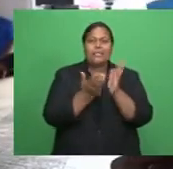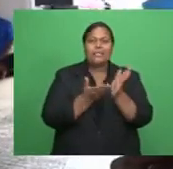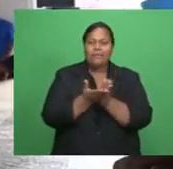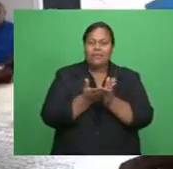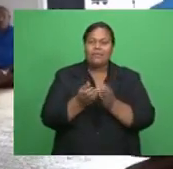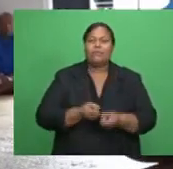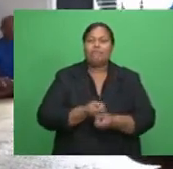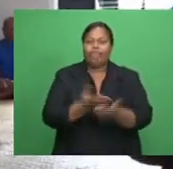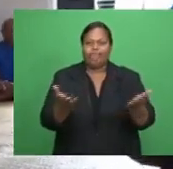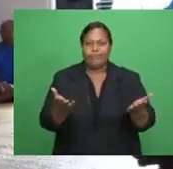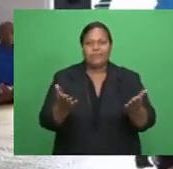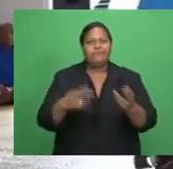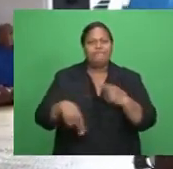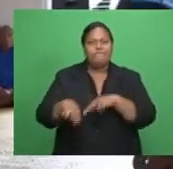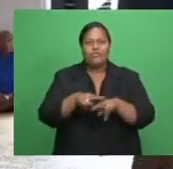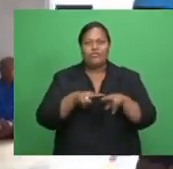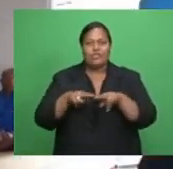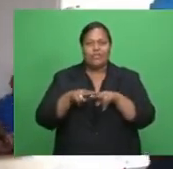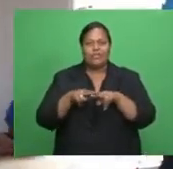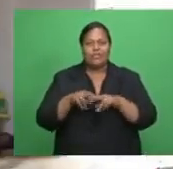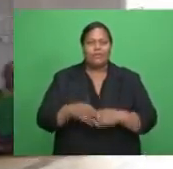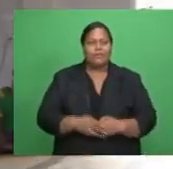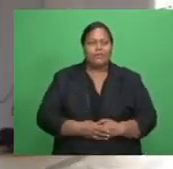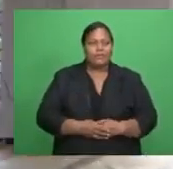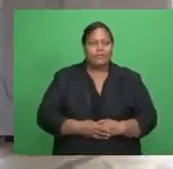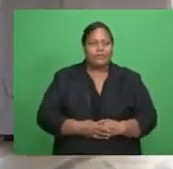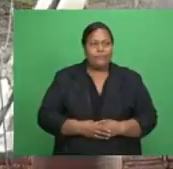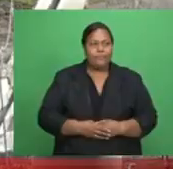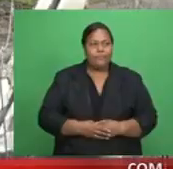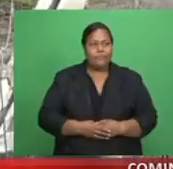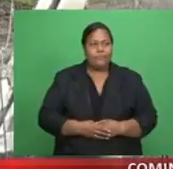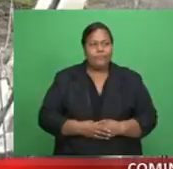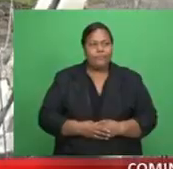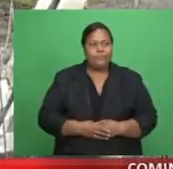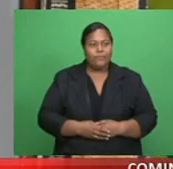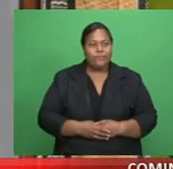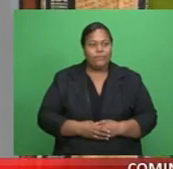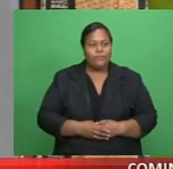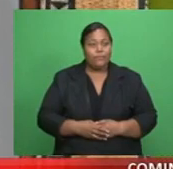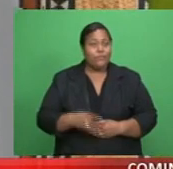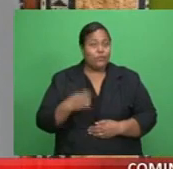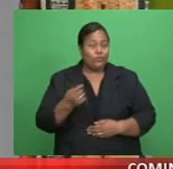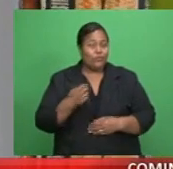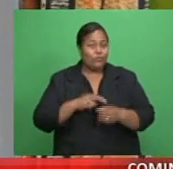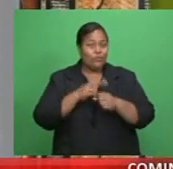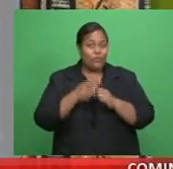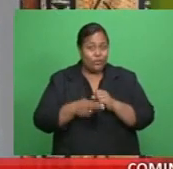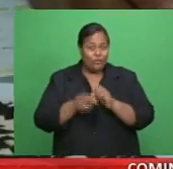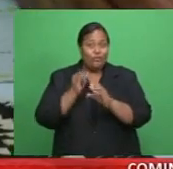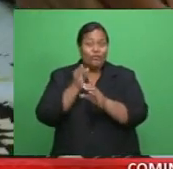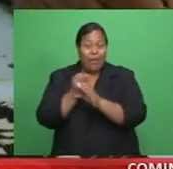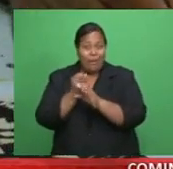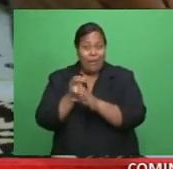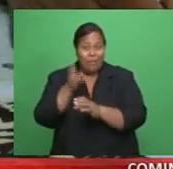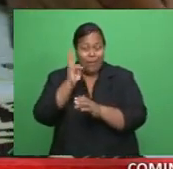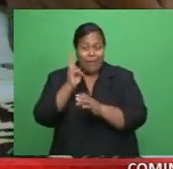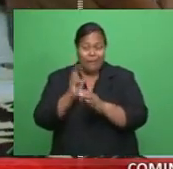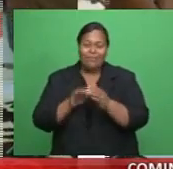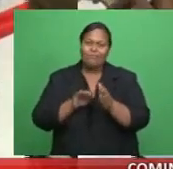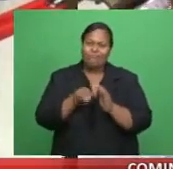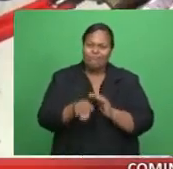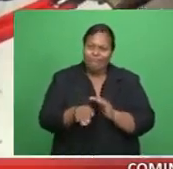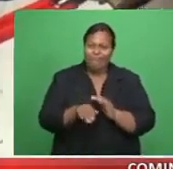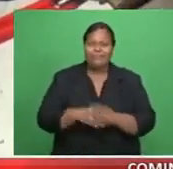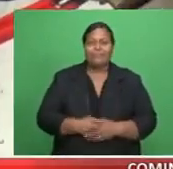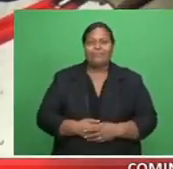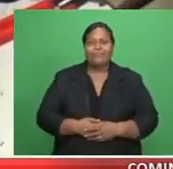Fiji. Ritika Pratap, FBC News. Up ahead, reoffending rate drops and